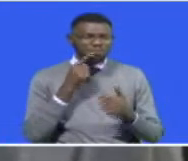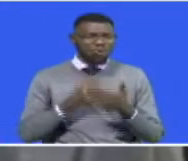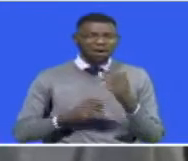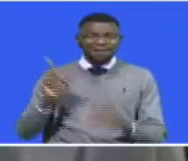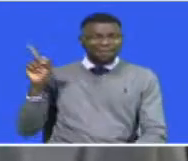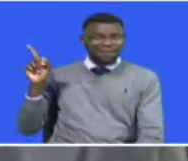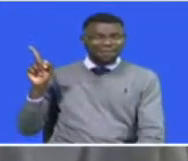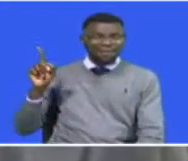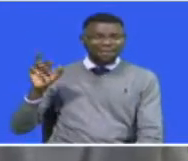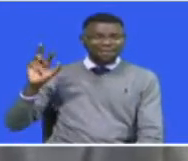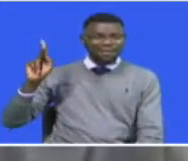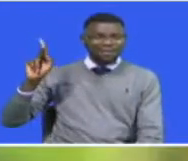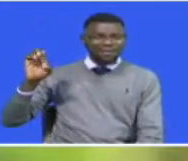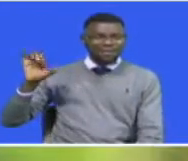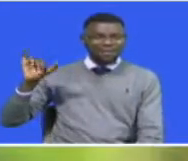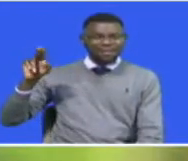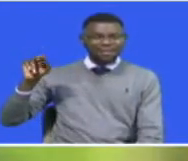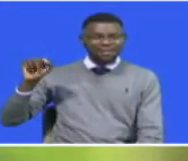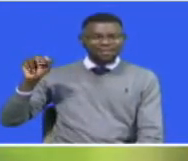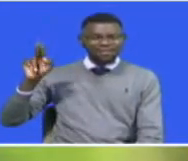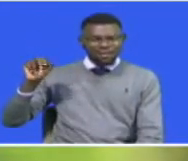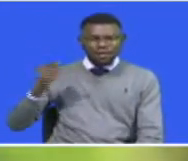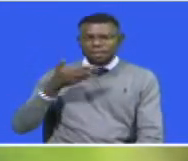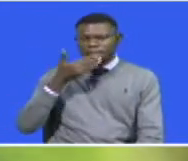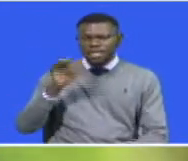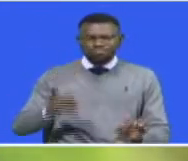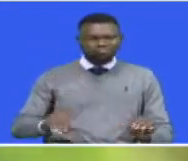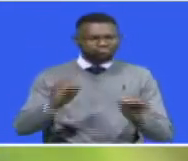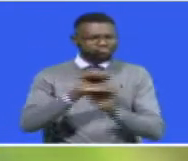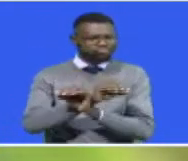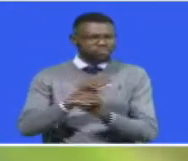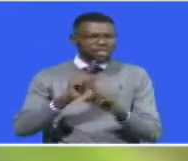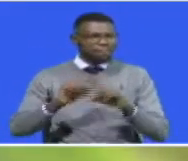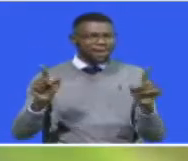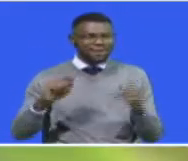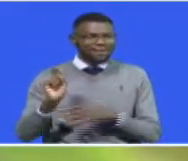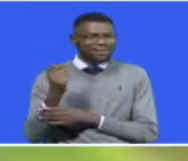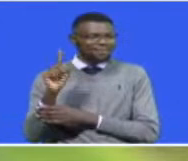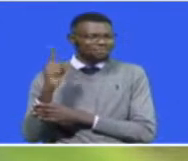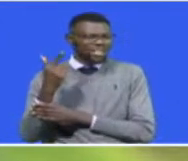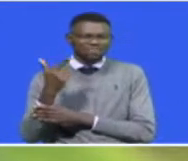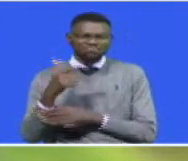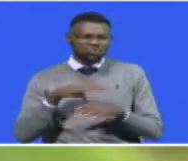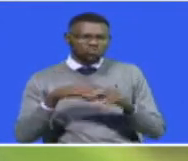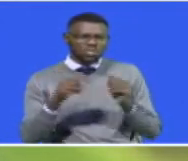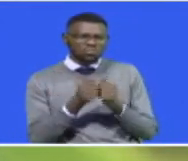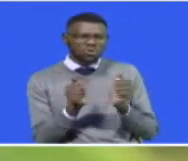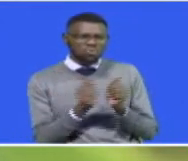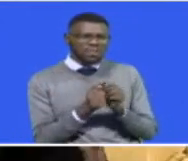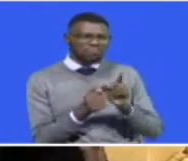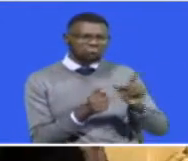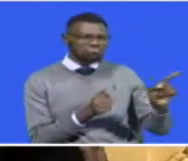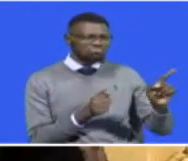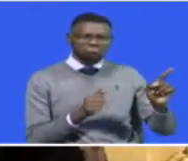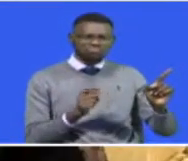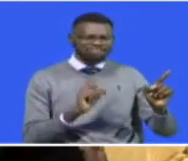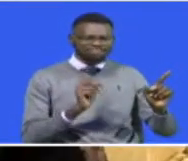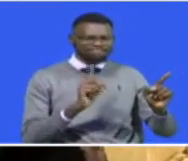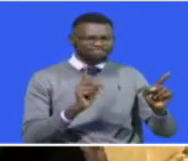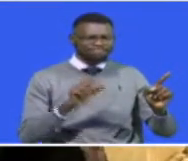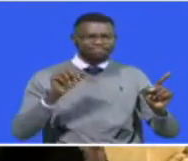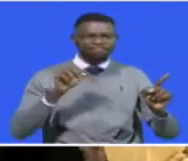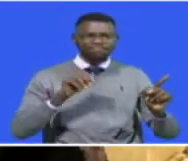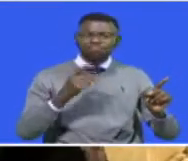Aden Keynan should be replaced. Kenya Kwanza is not comfortable with Pokot South MP David Kosing. Both the